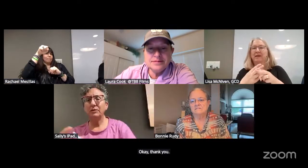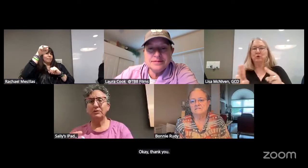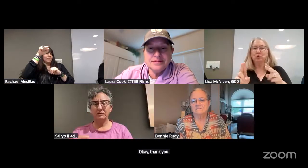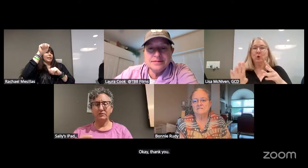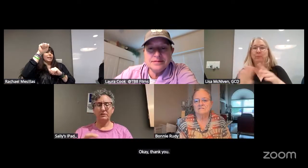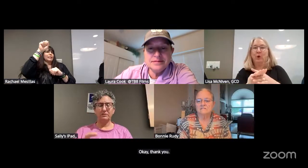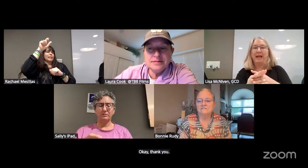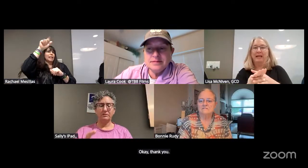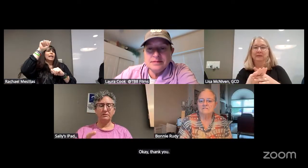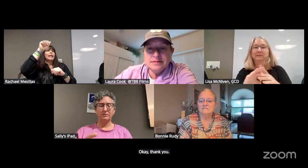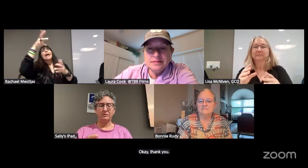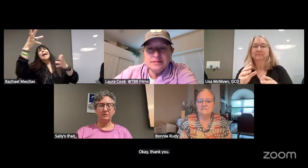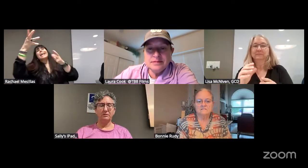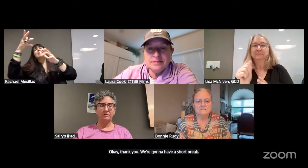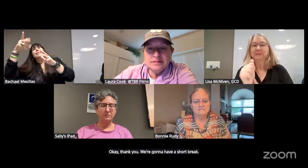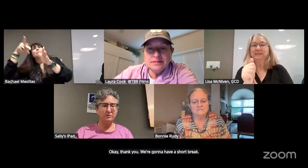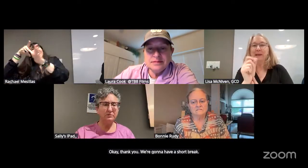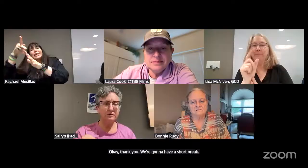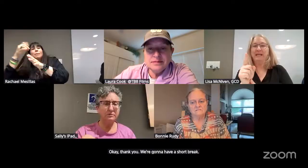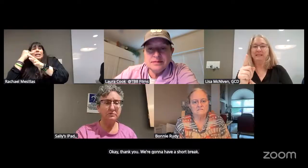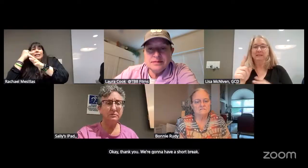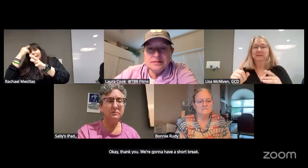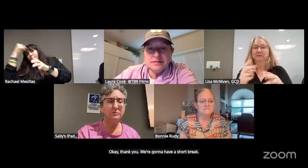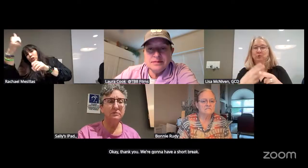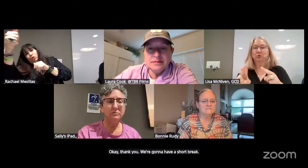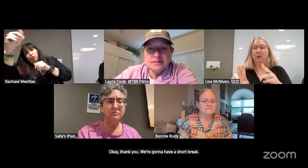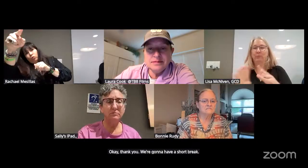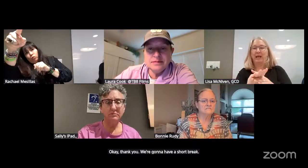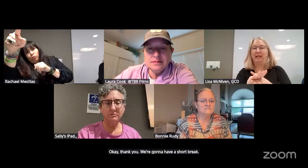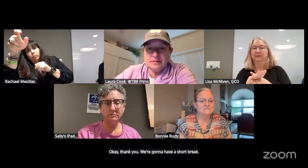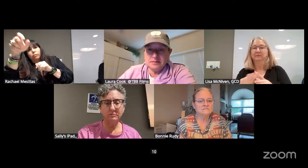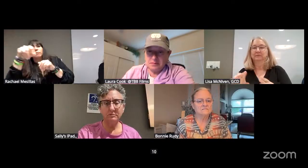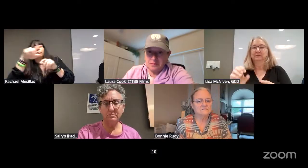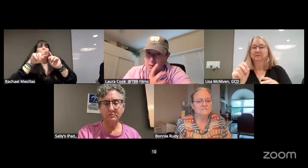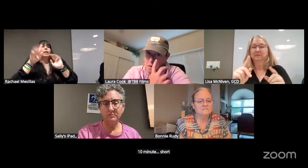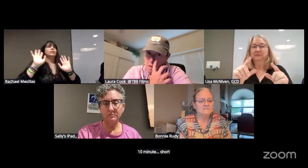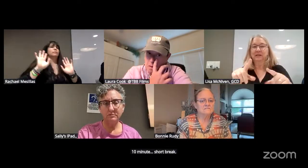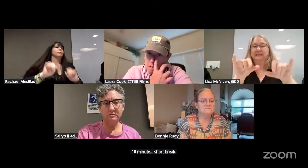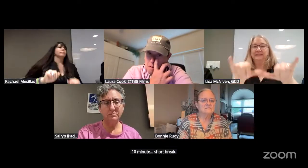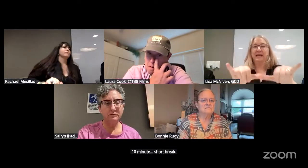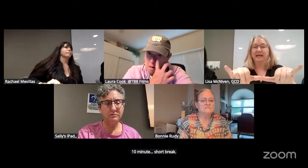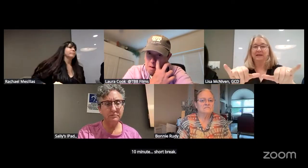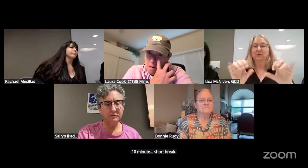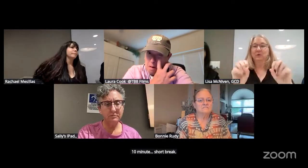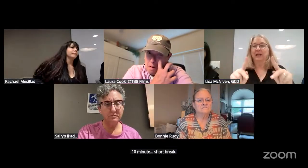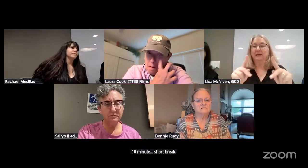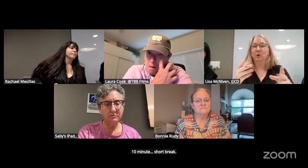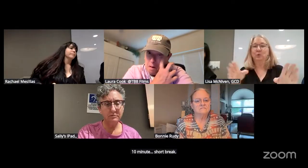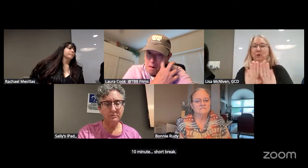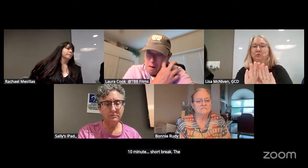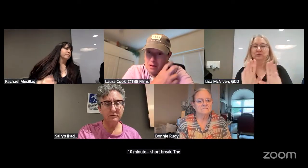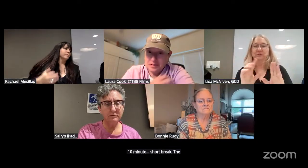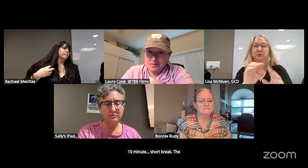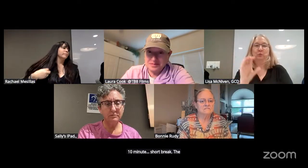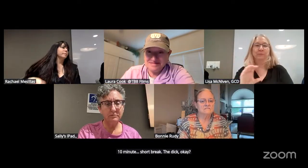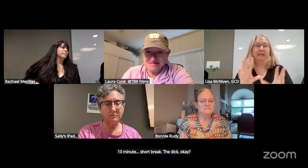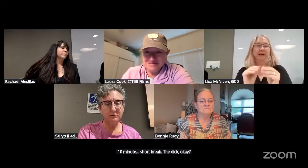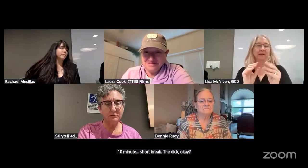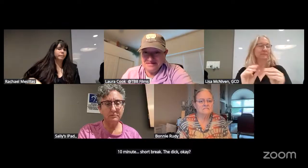We're gonna have a short break. 10-minute short break. The day, okay? Don't close the